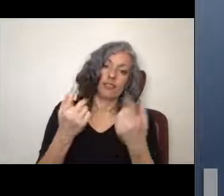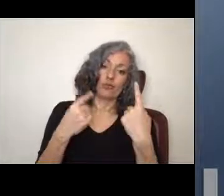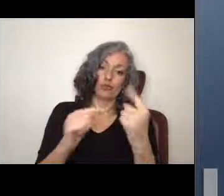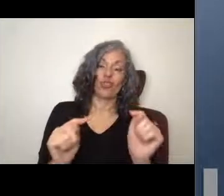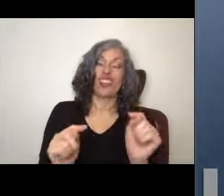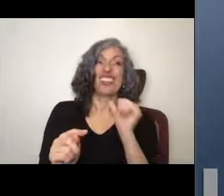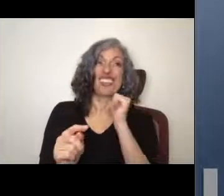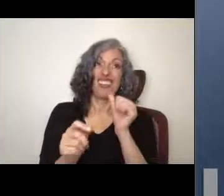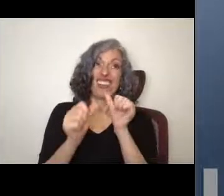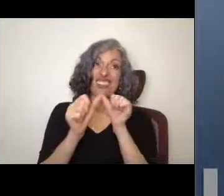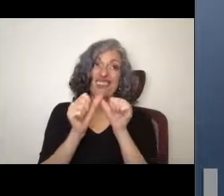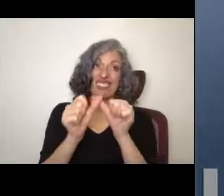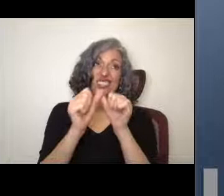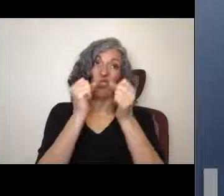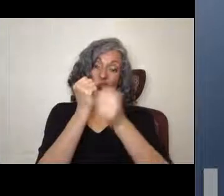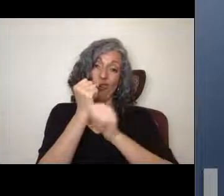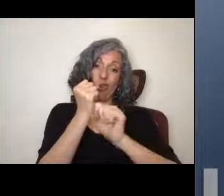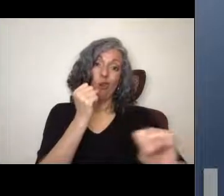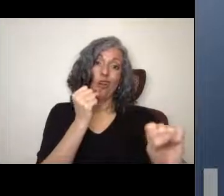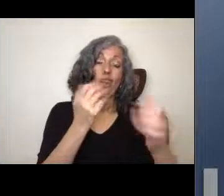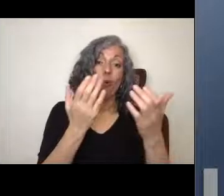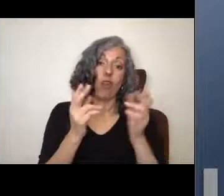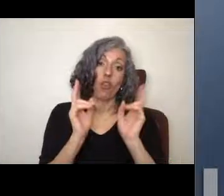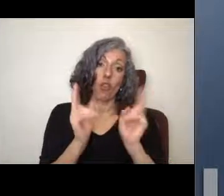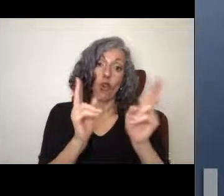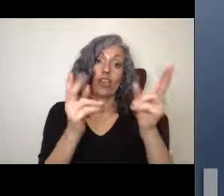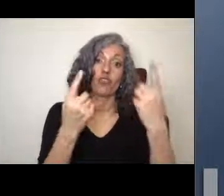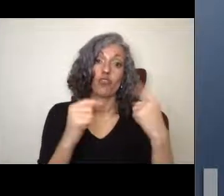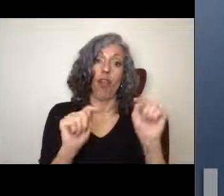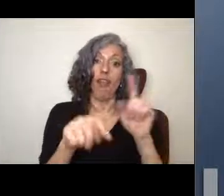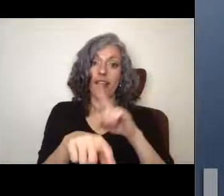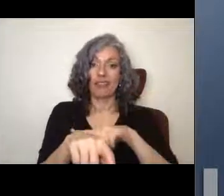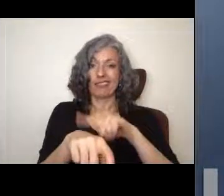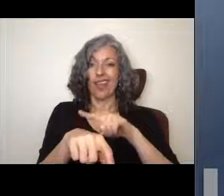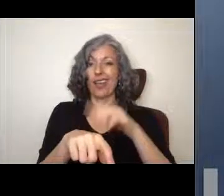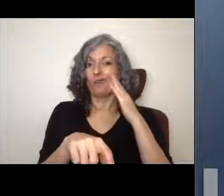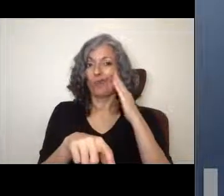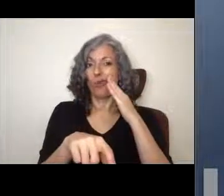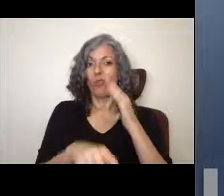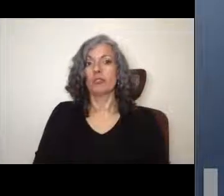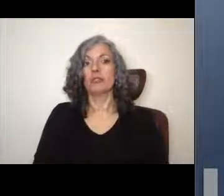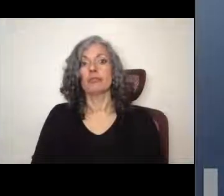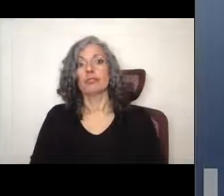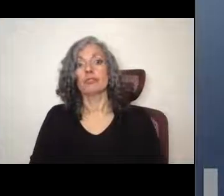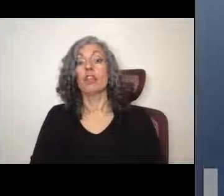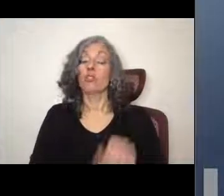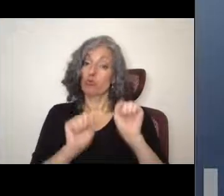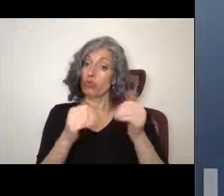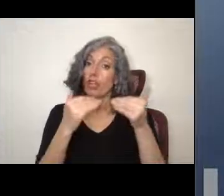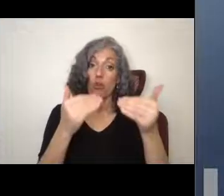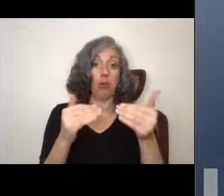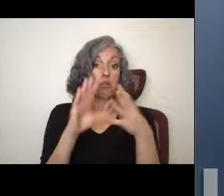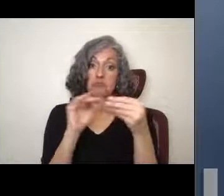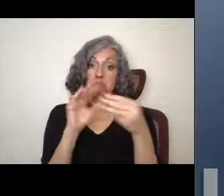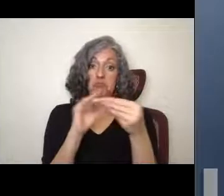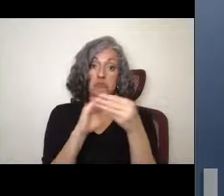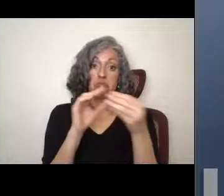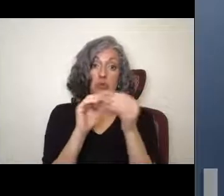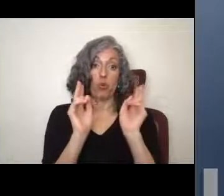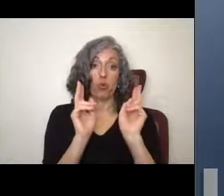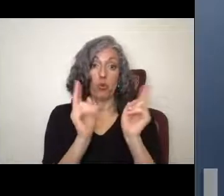too quickly, but get through these timely. Tab 70 is Speak quickly. What's that? You can speak quickly. Well, we do have